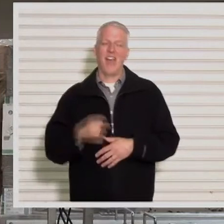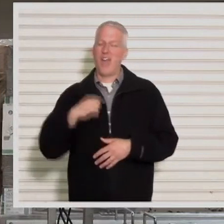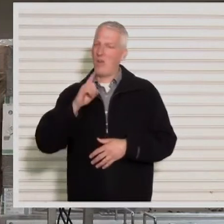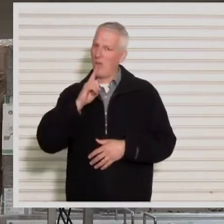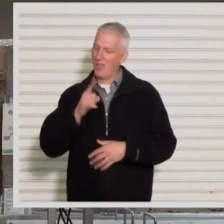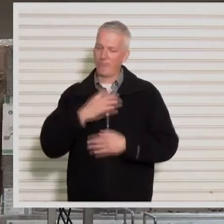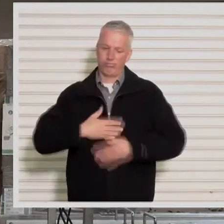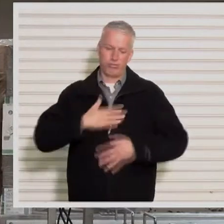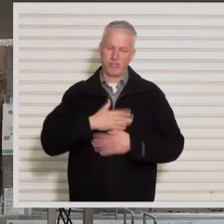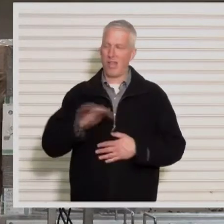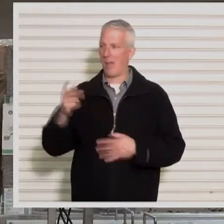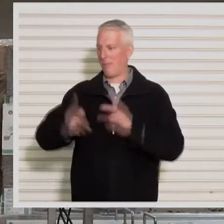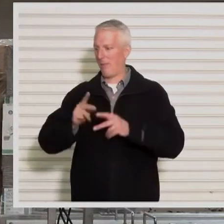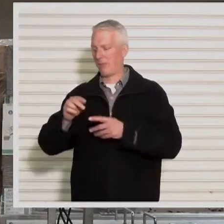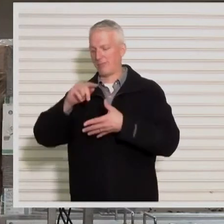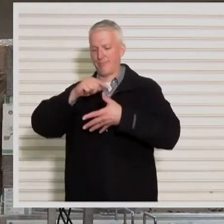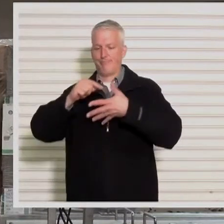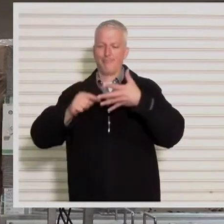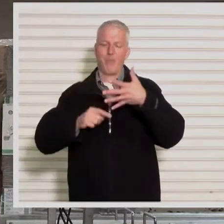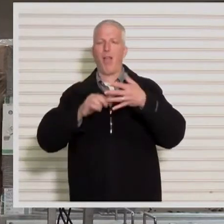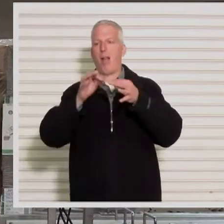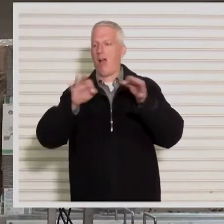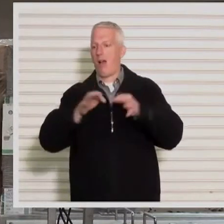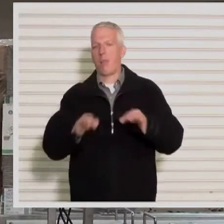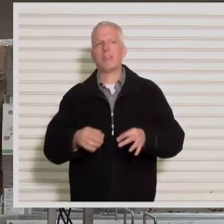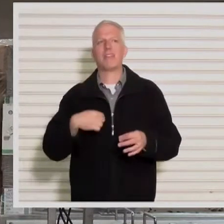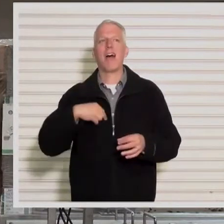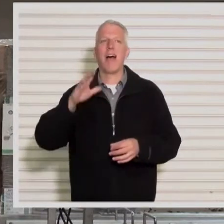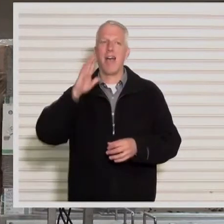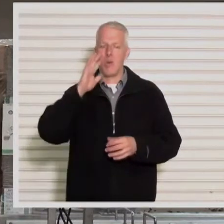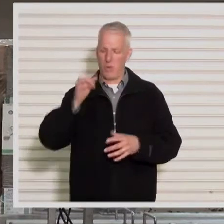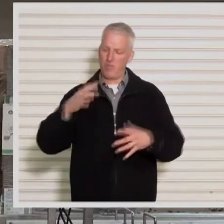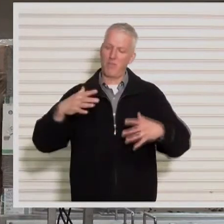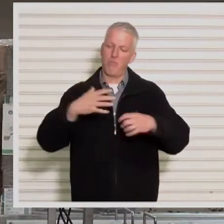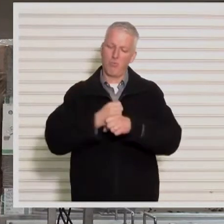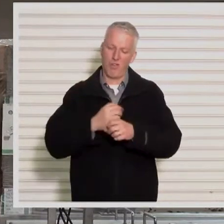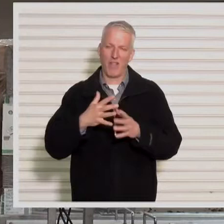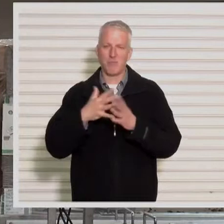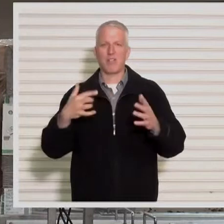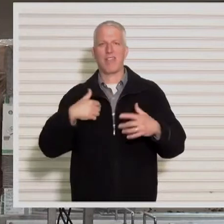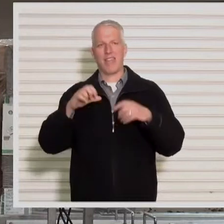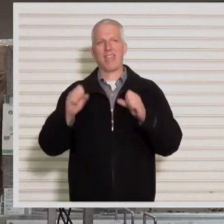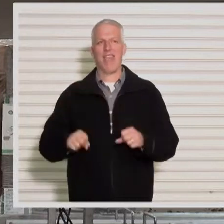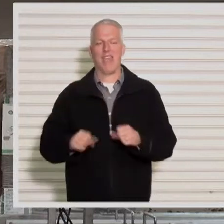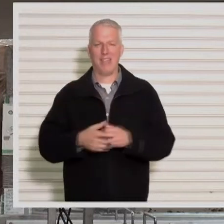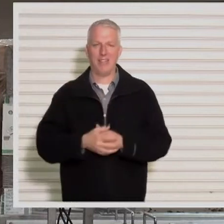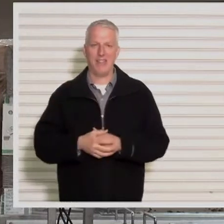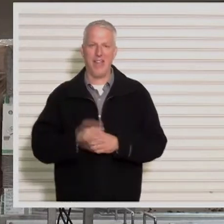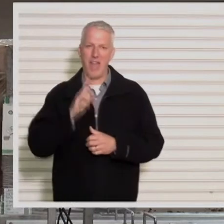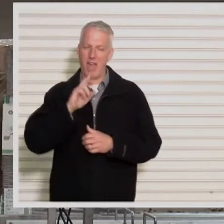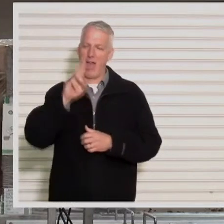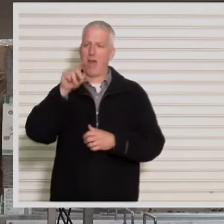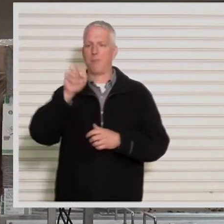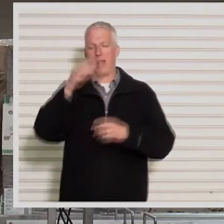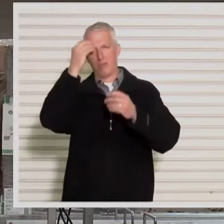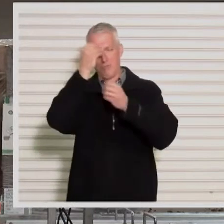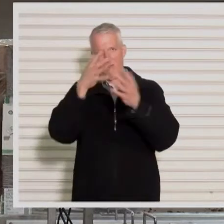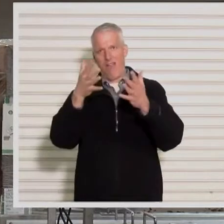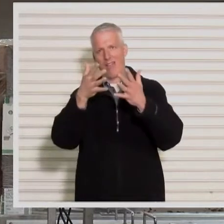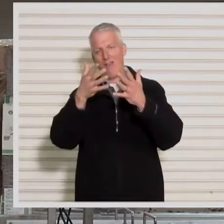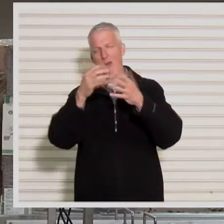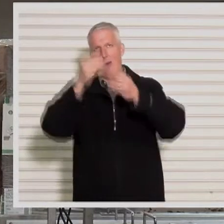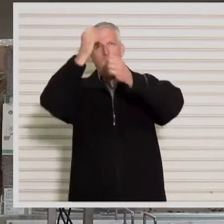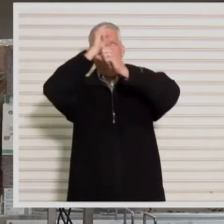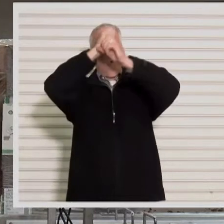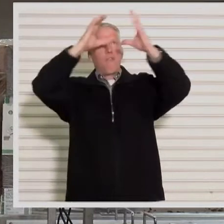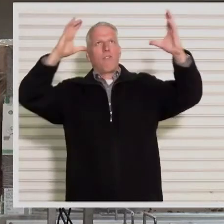truly remarkable comments. And I will be brief as much as I can be in updating and providing an overview of where the state